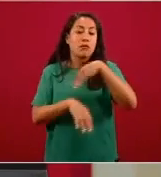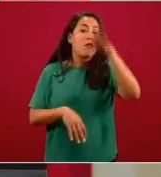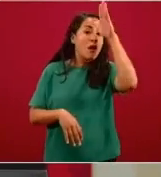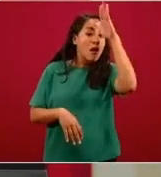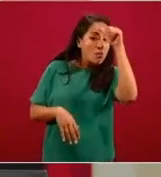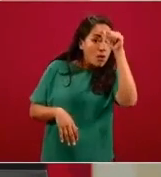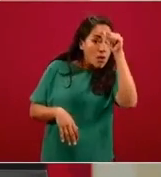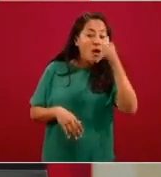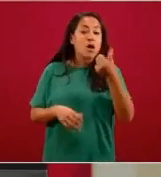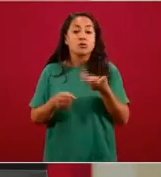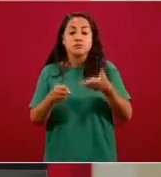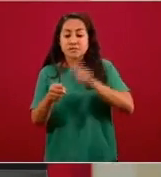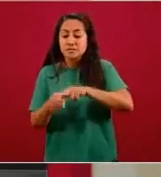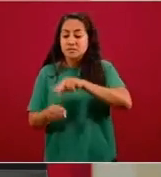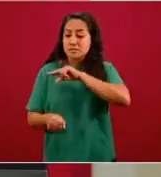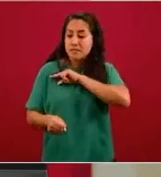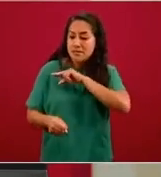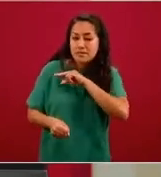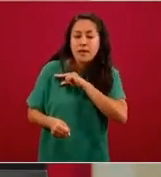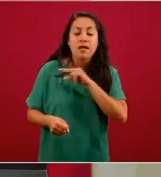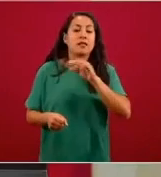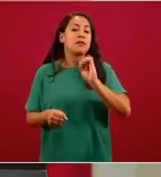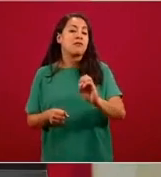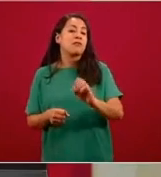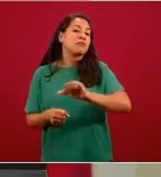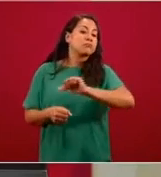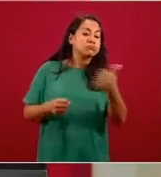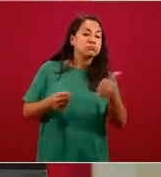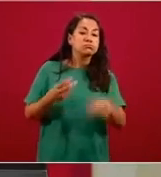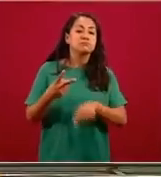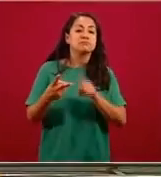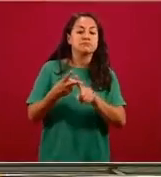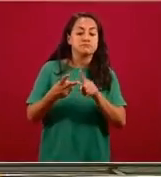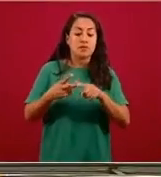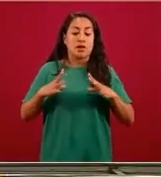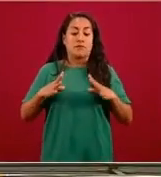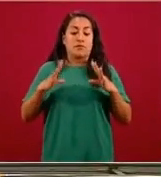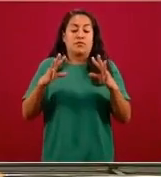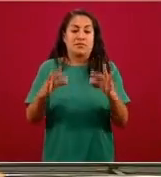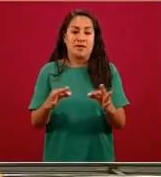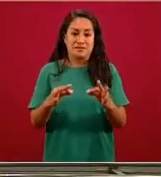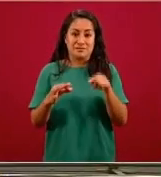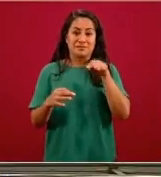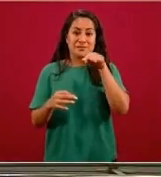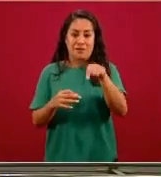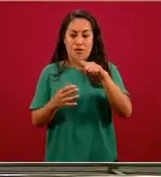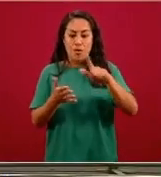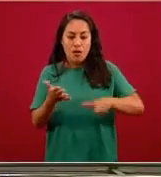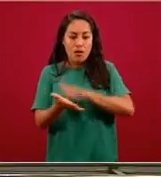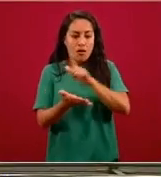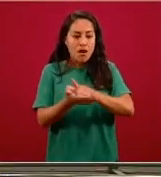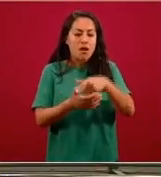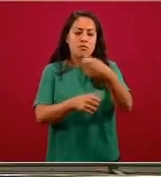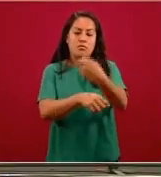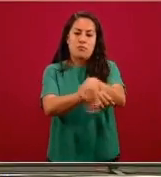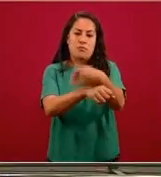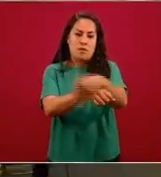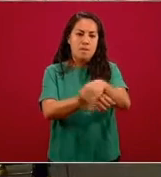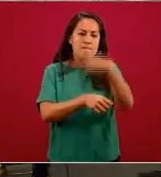accessing any resources that we have available, including the private sector. We're also taking a look at